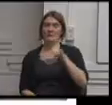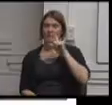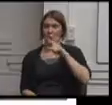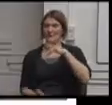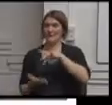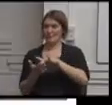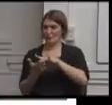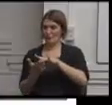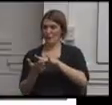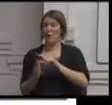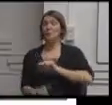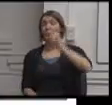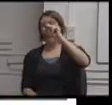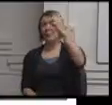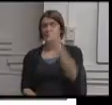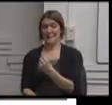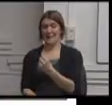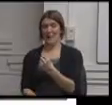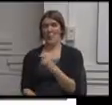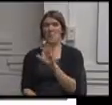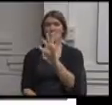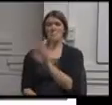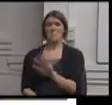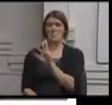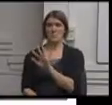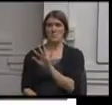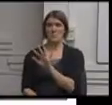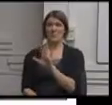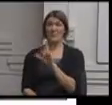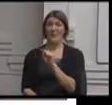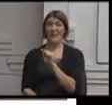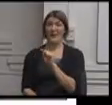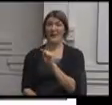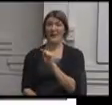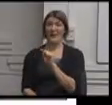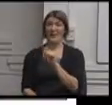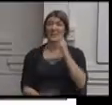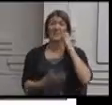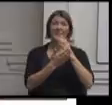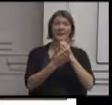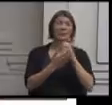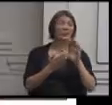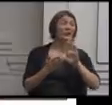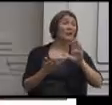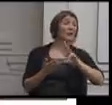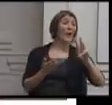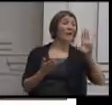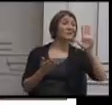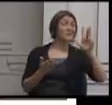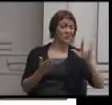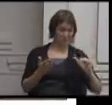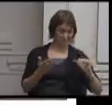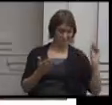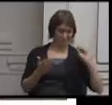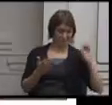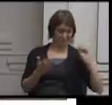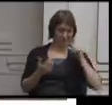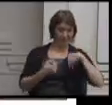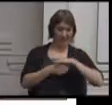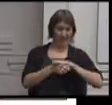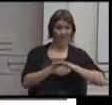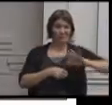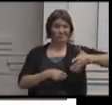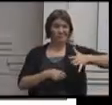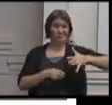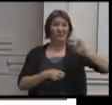cover both north and south completely. Yep, whereas you can see from the photo it doesn't cover the West Brattleboro area nearly as